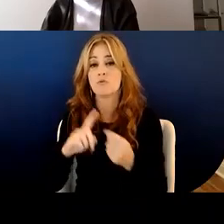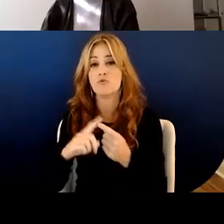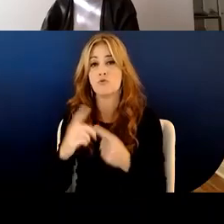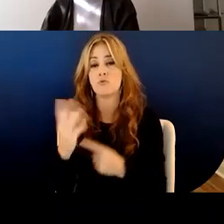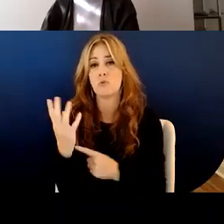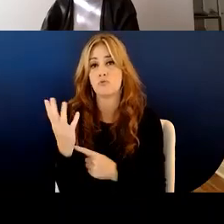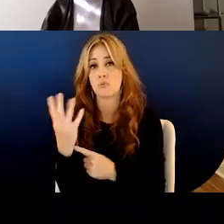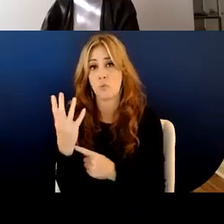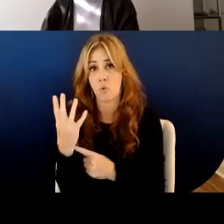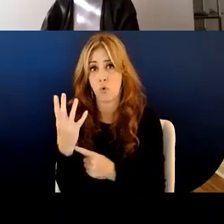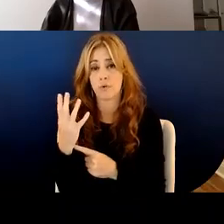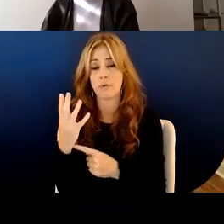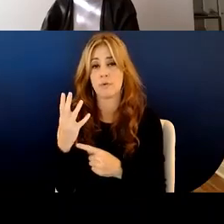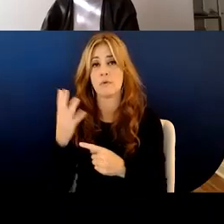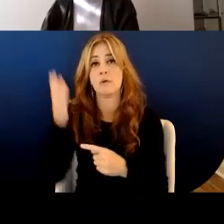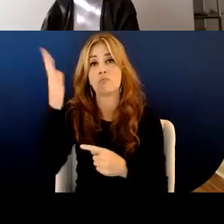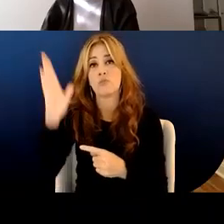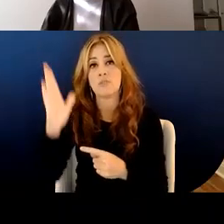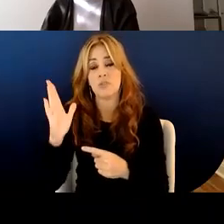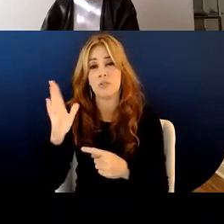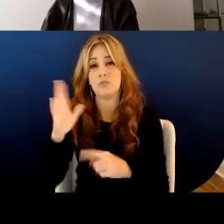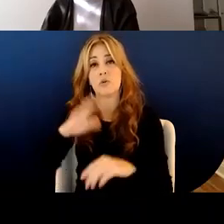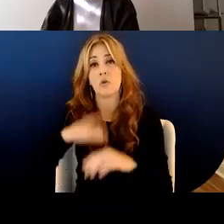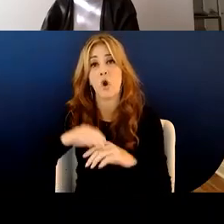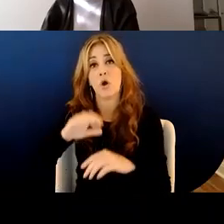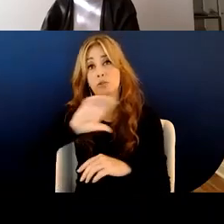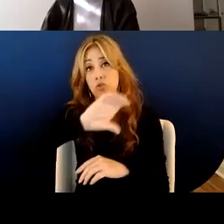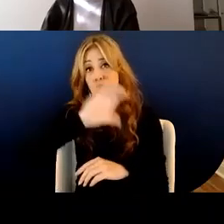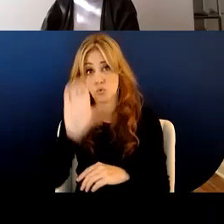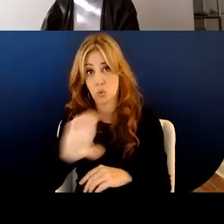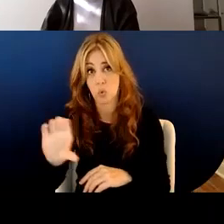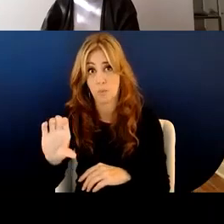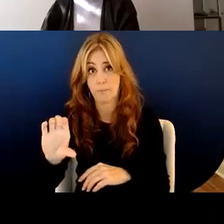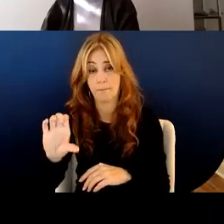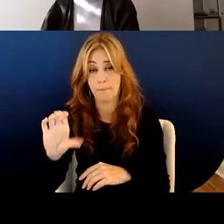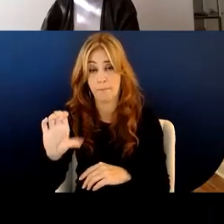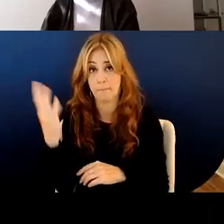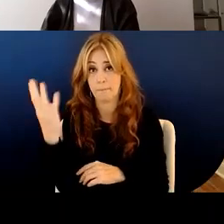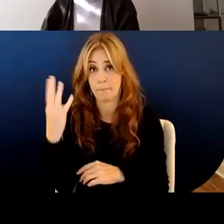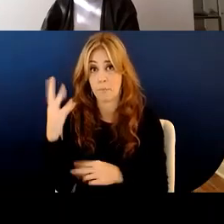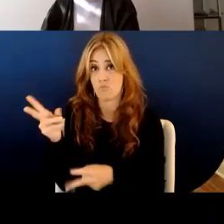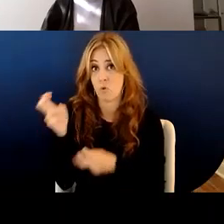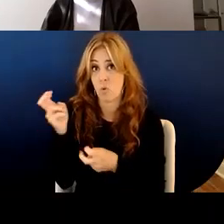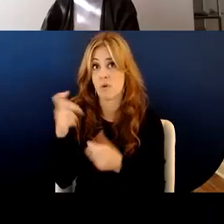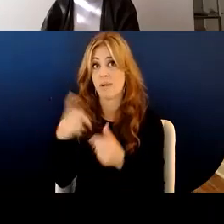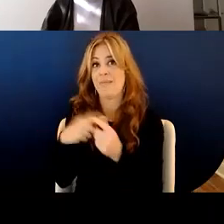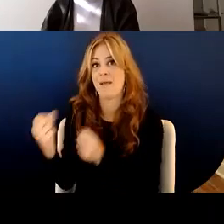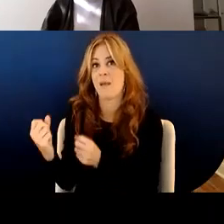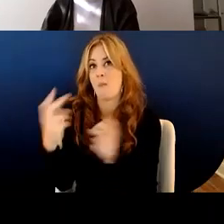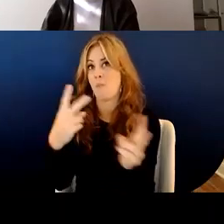Zoom with their PowerPoint and then upload it to the gallery.